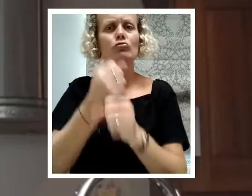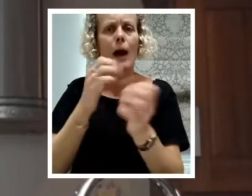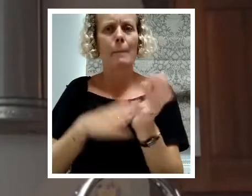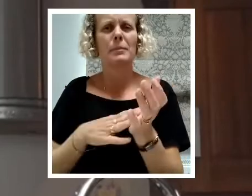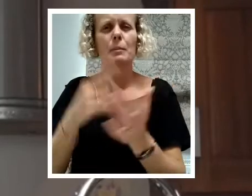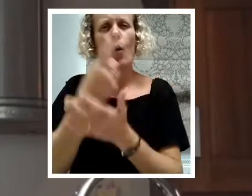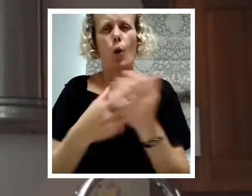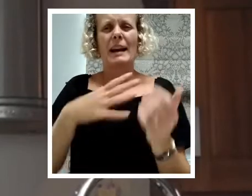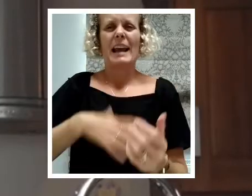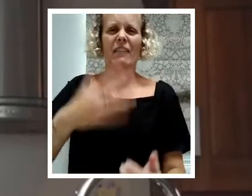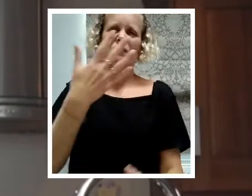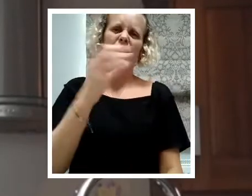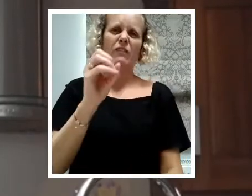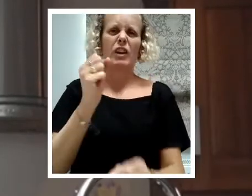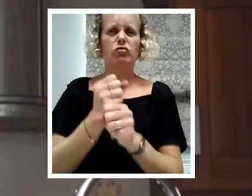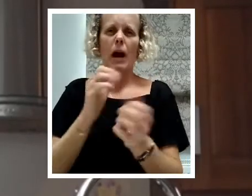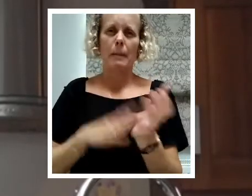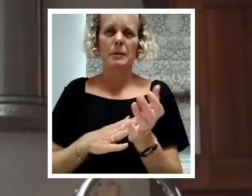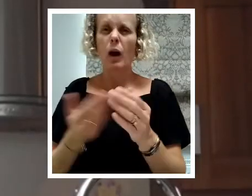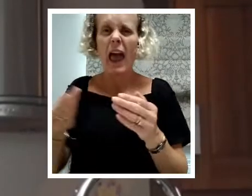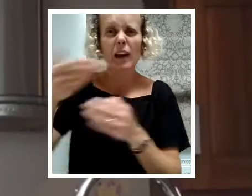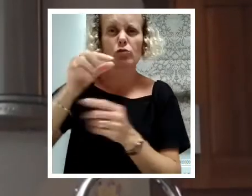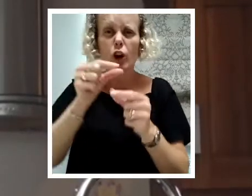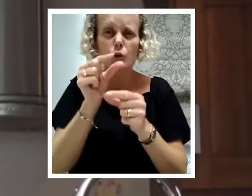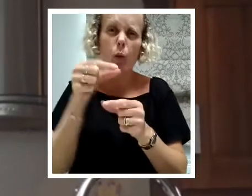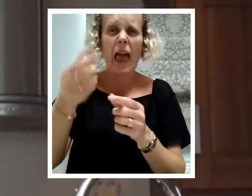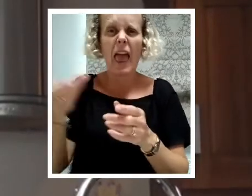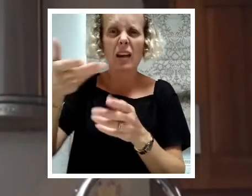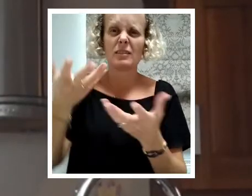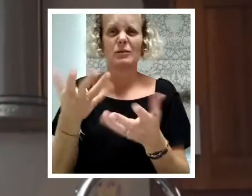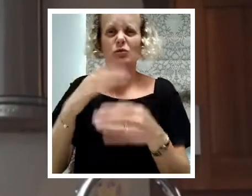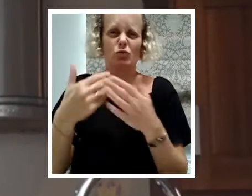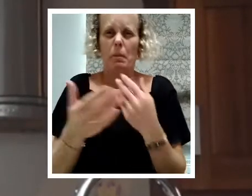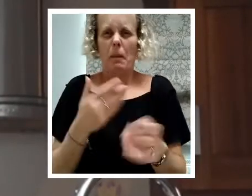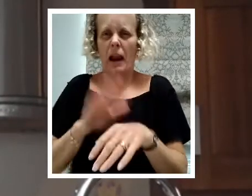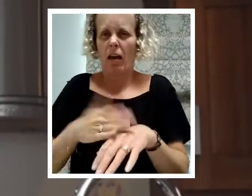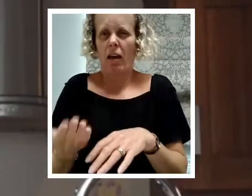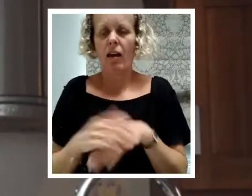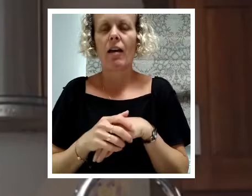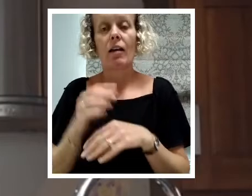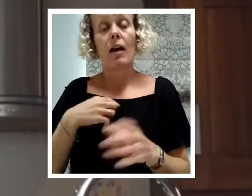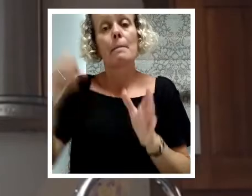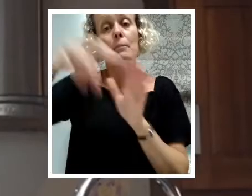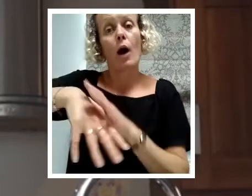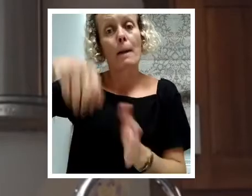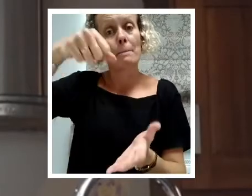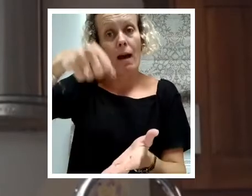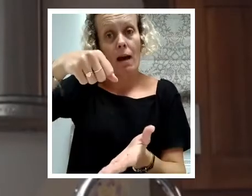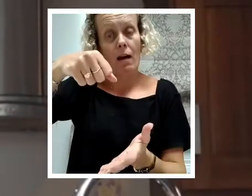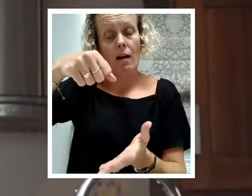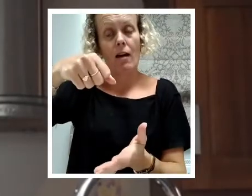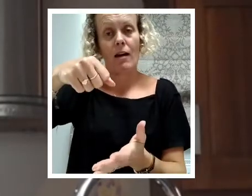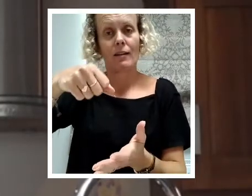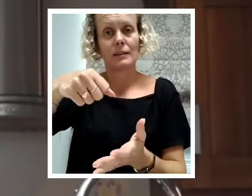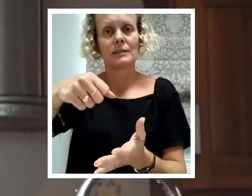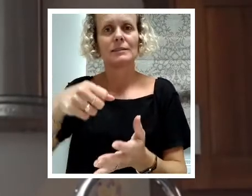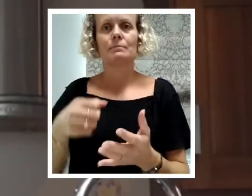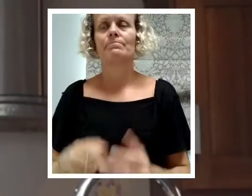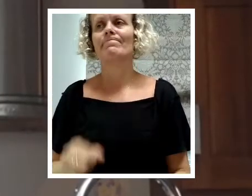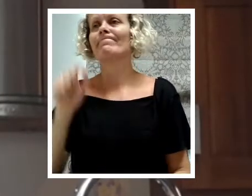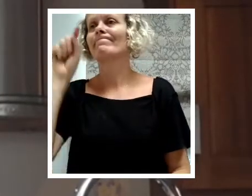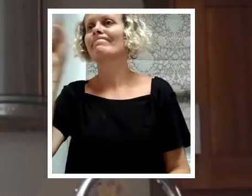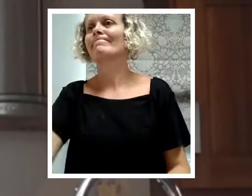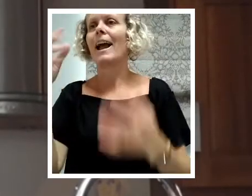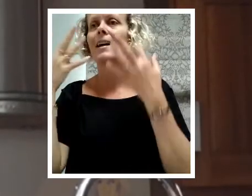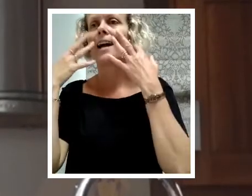we need about 50, but it doesn't matter if you've got an extra square or two. So I'm going to pop that in there. The cats